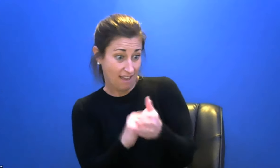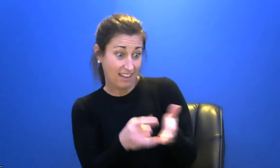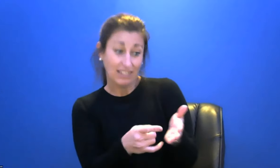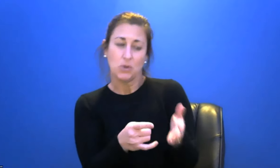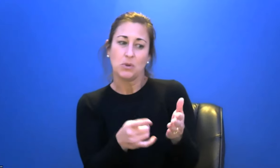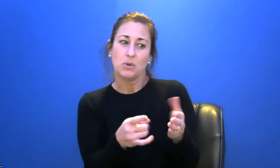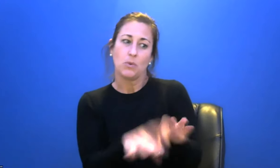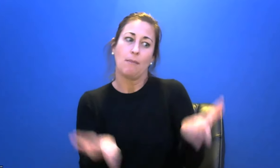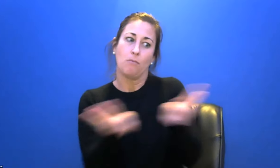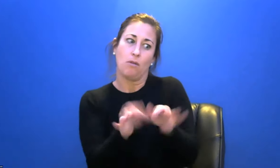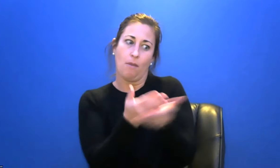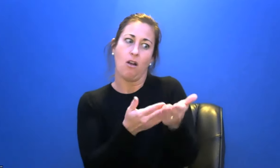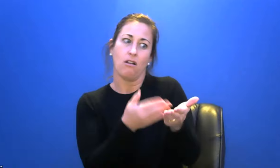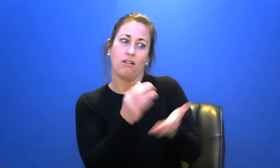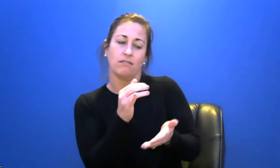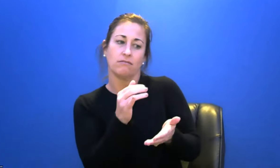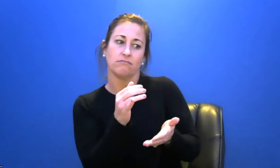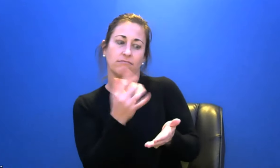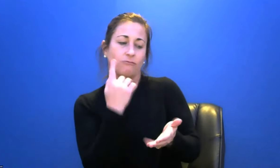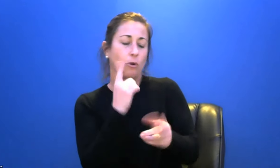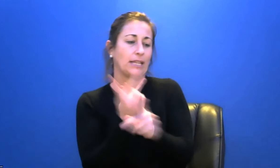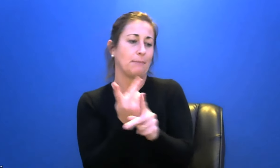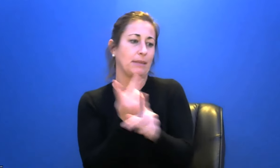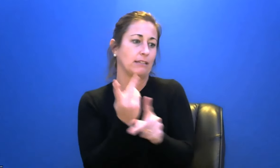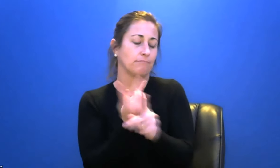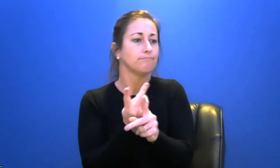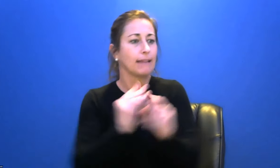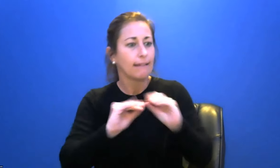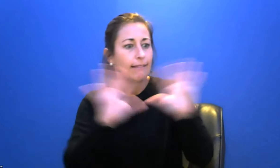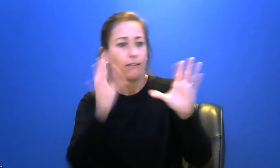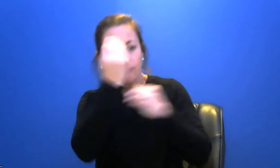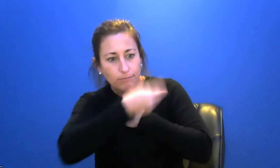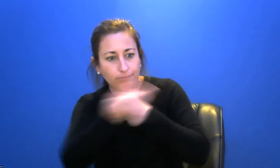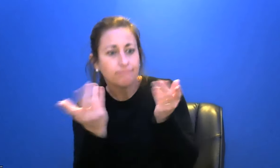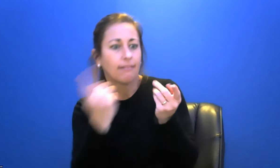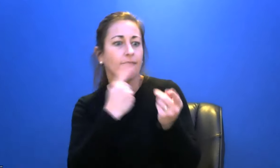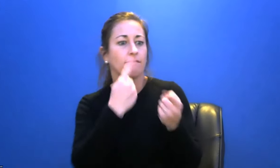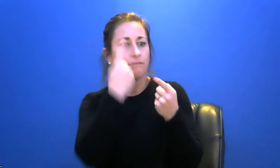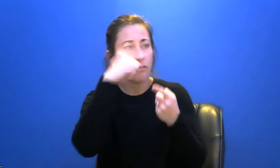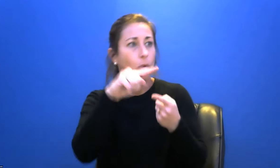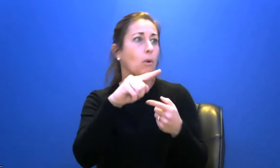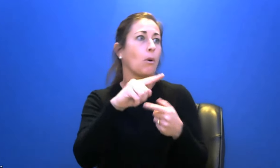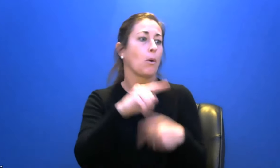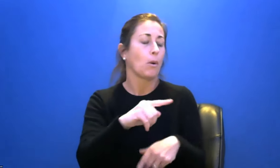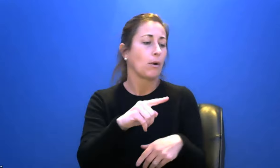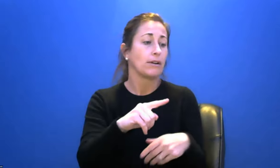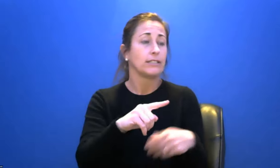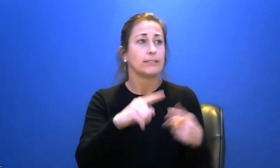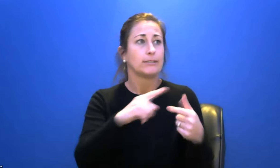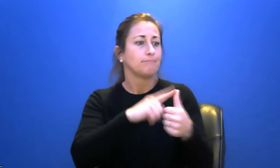key feature in us maintaining our transparency with our expenditures and with our